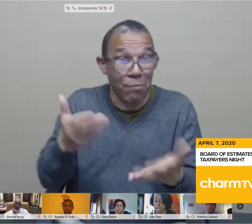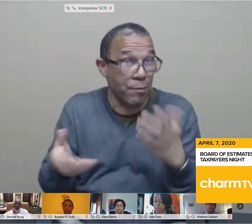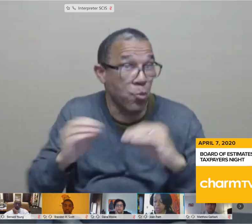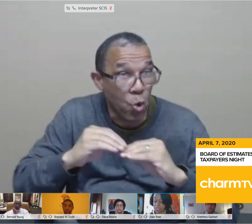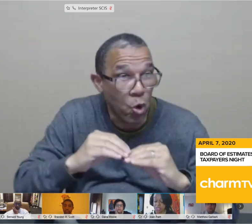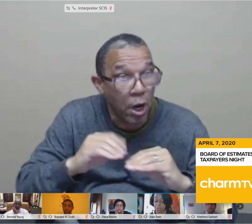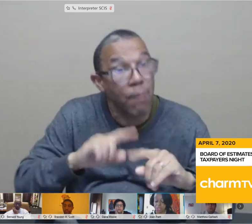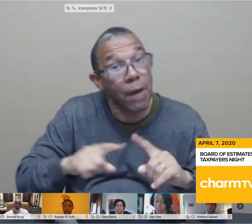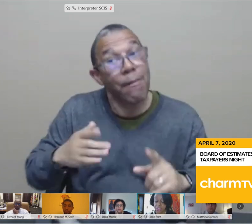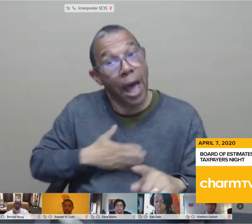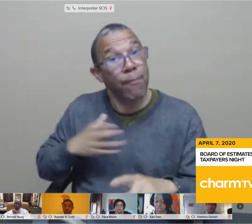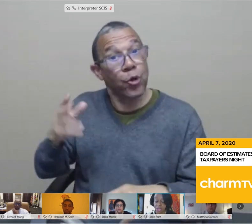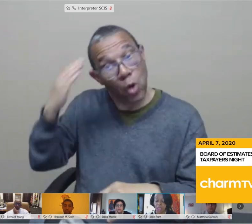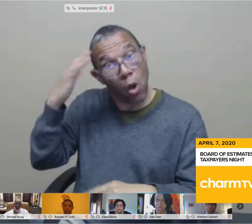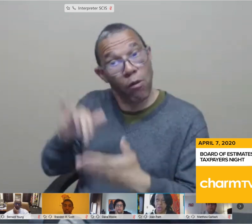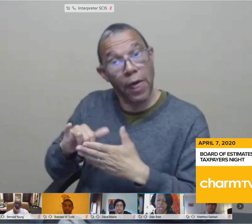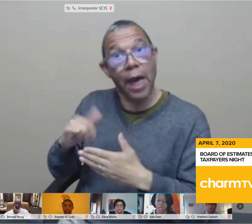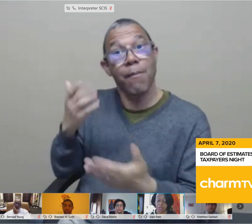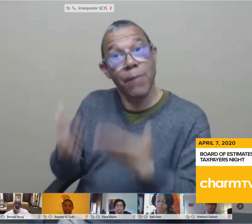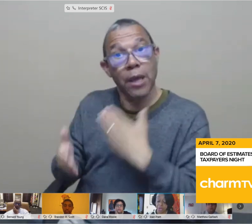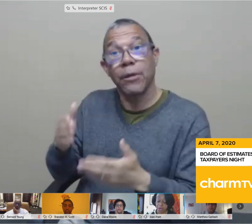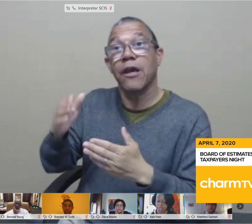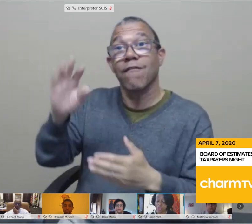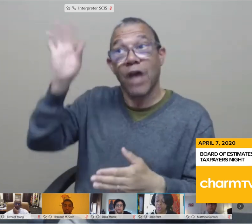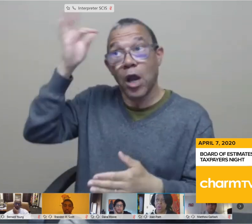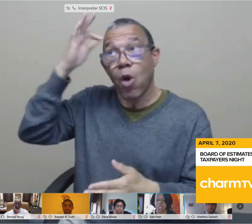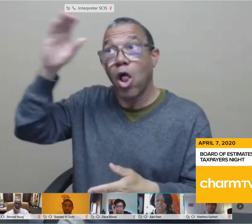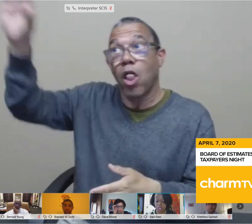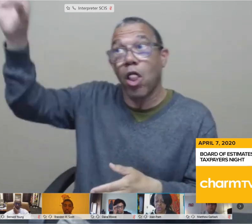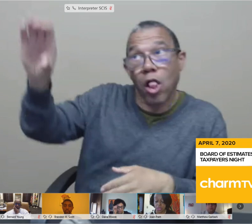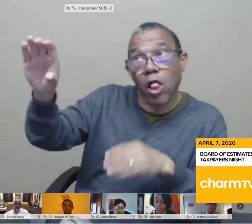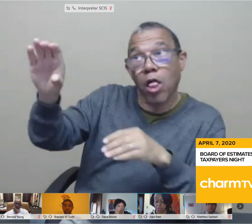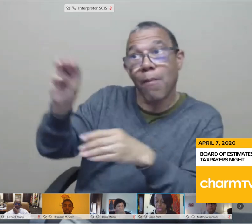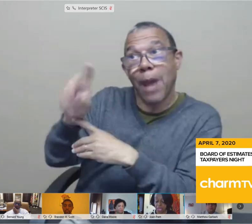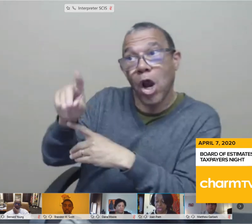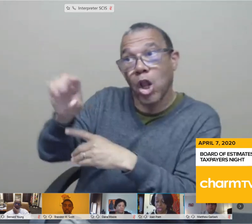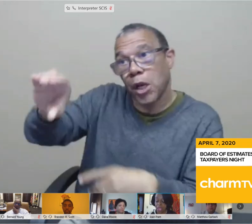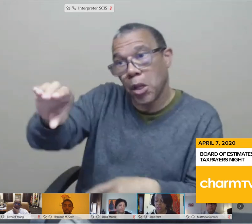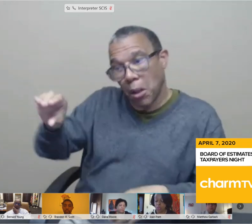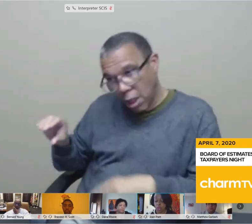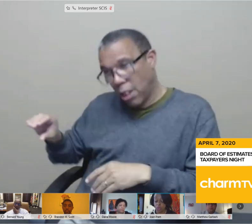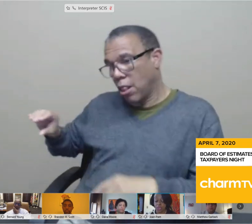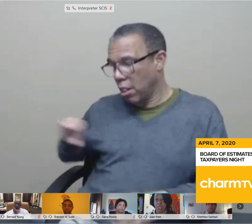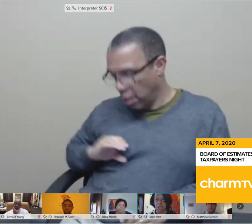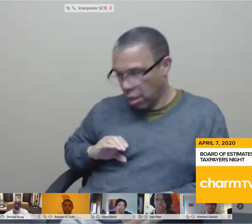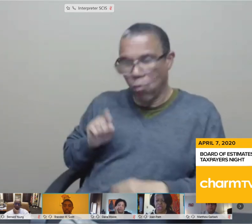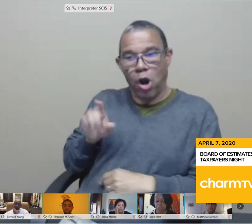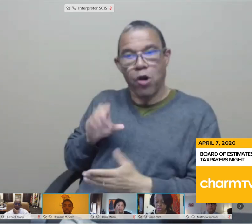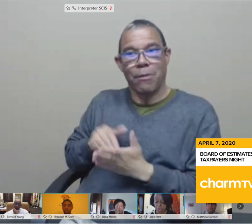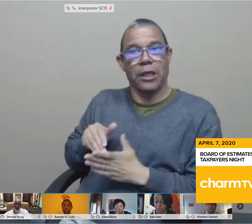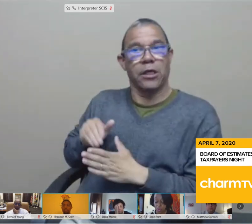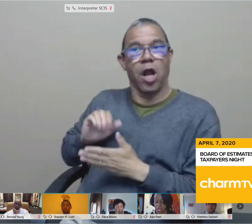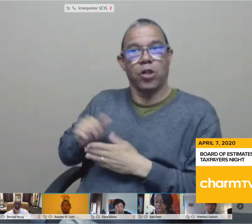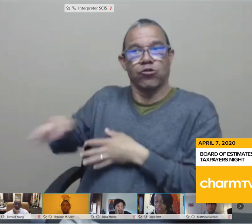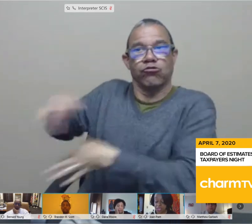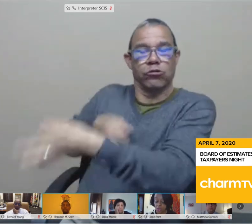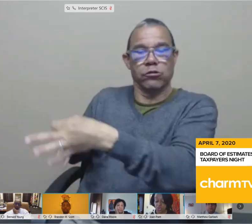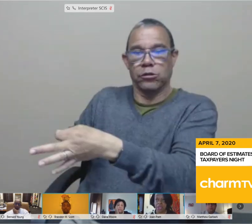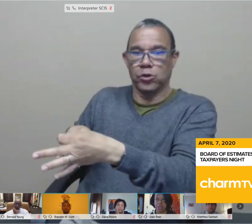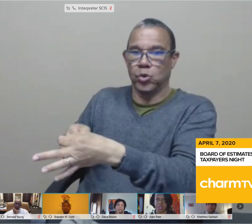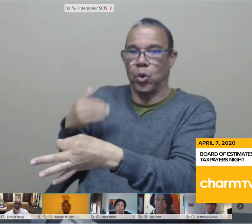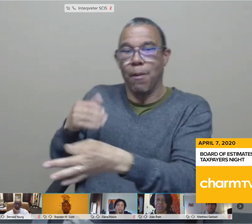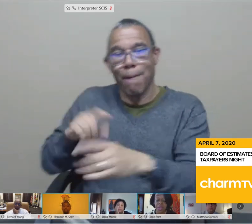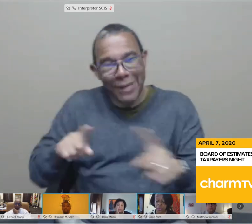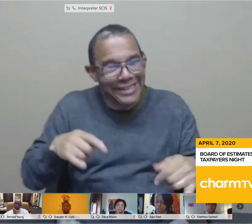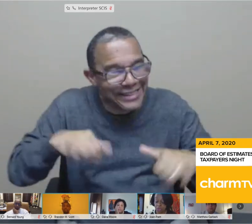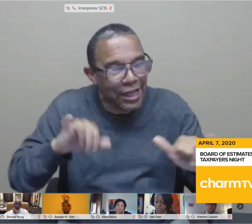$100 million in stimulus from the state. We have some very difficult decisions to make as we work through this loss in revenue and still